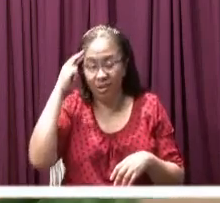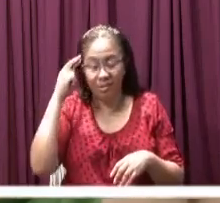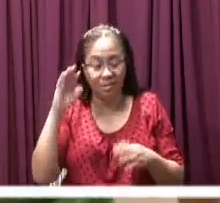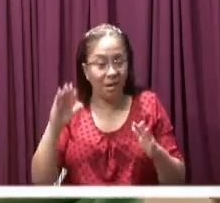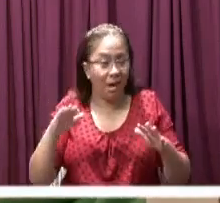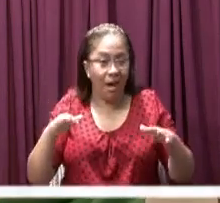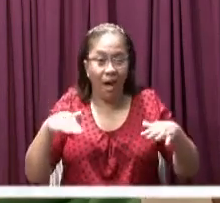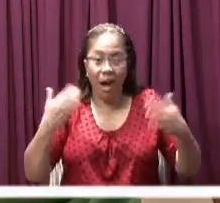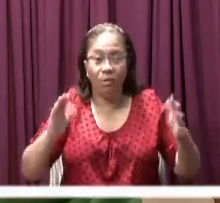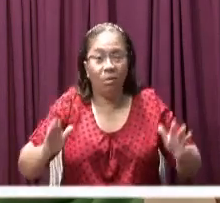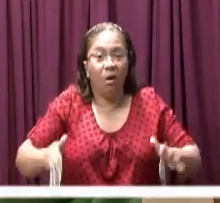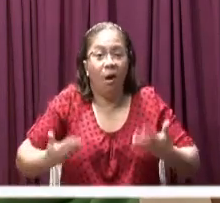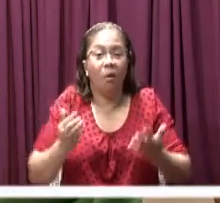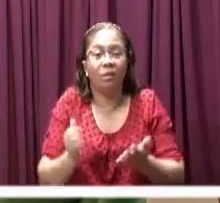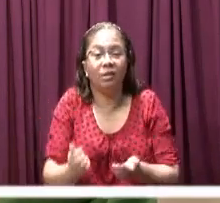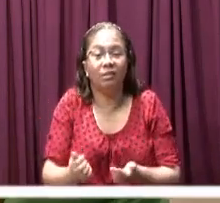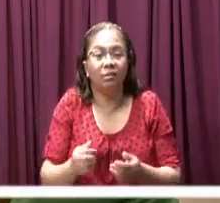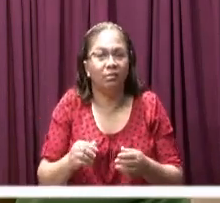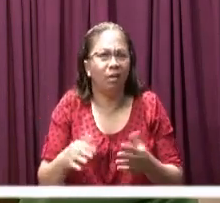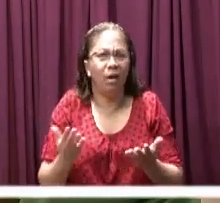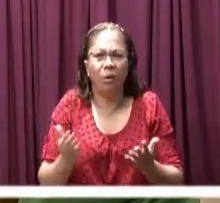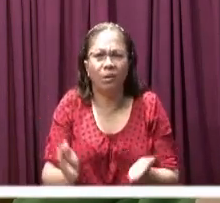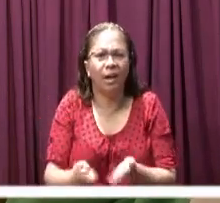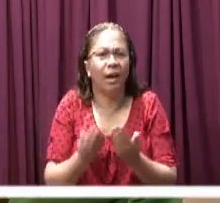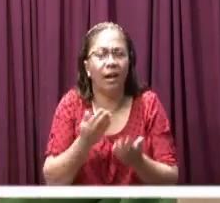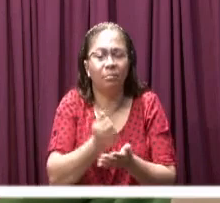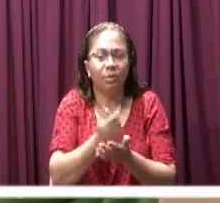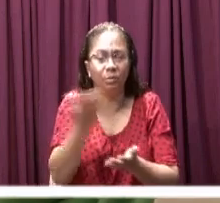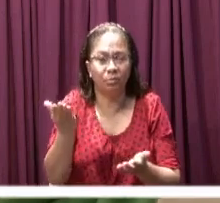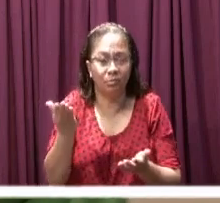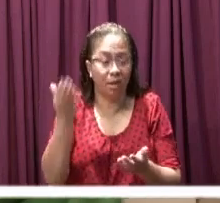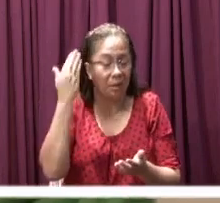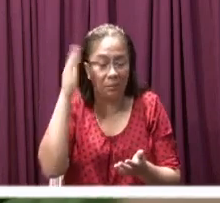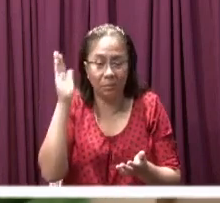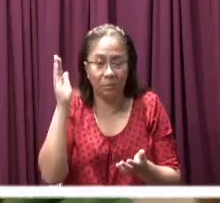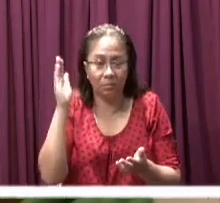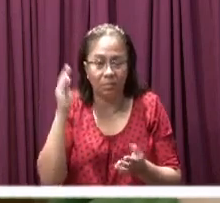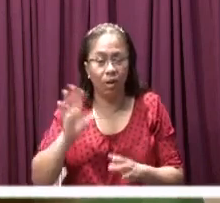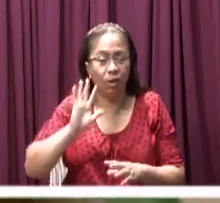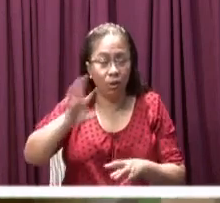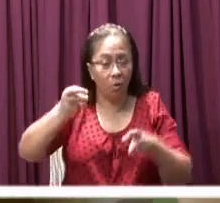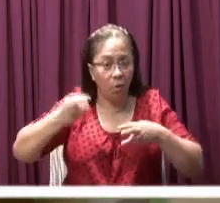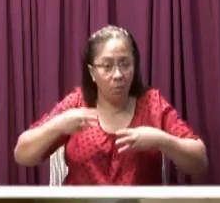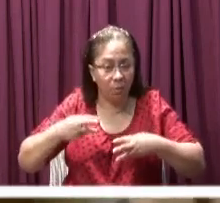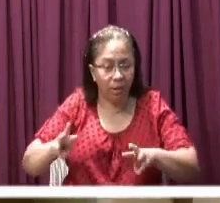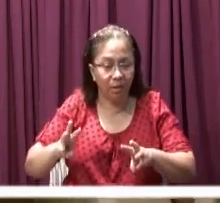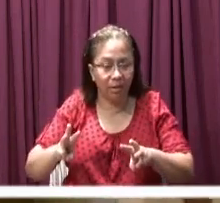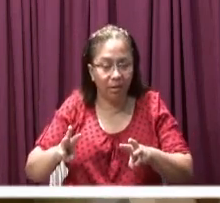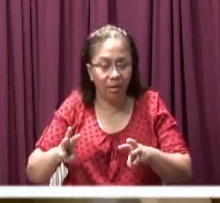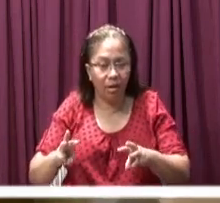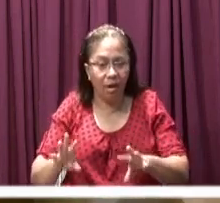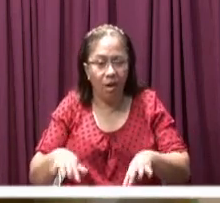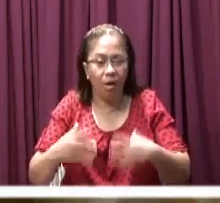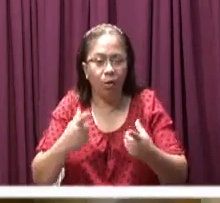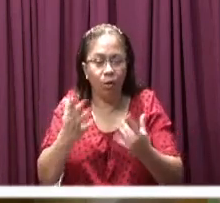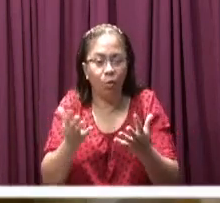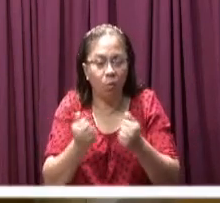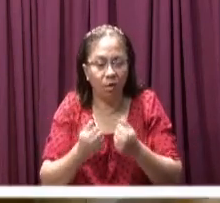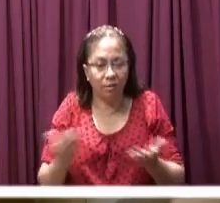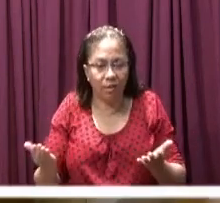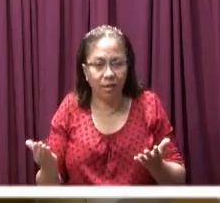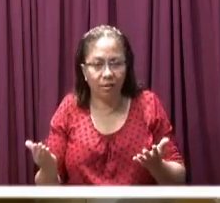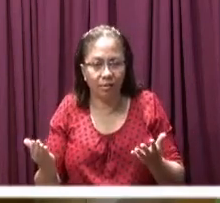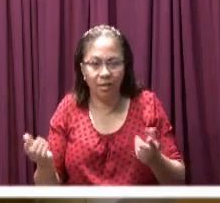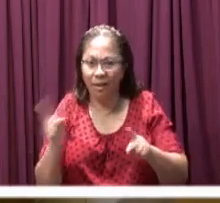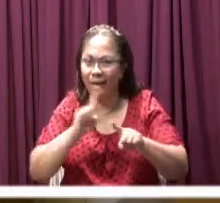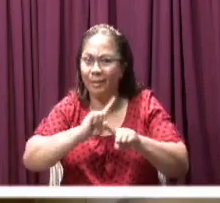again to help you. Because, you know, your ways and how you would do things and how you would want things to be done is so different